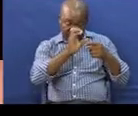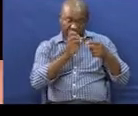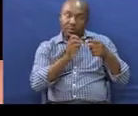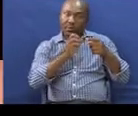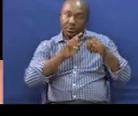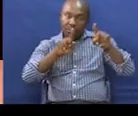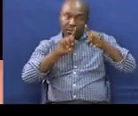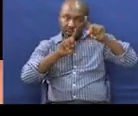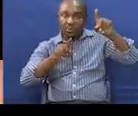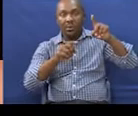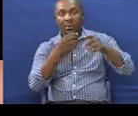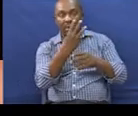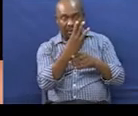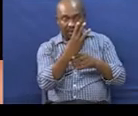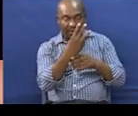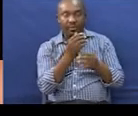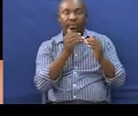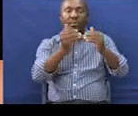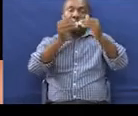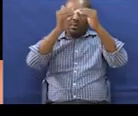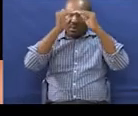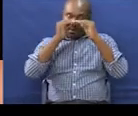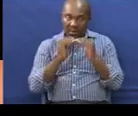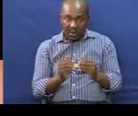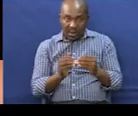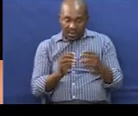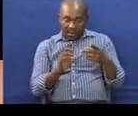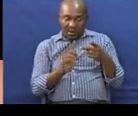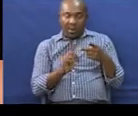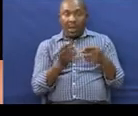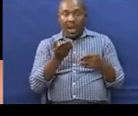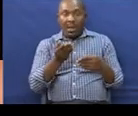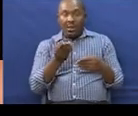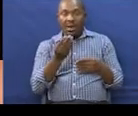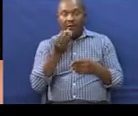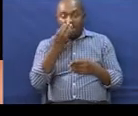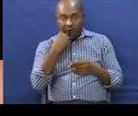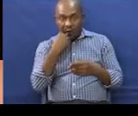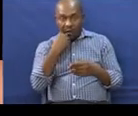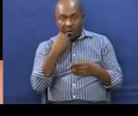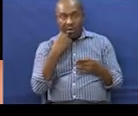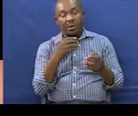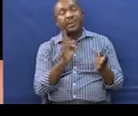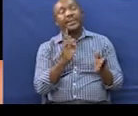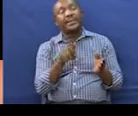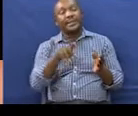Another type of food which is going to be tested in the laboratory by secondary students is